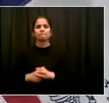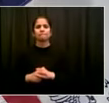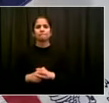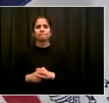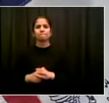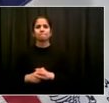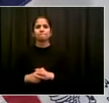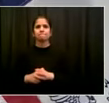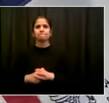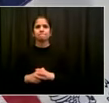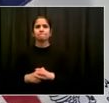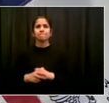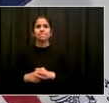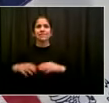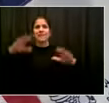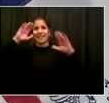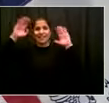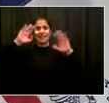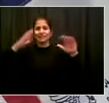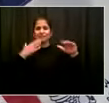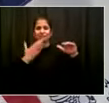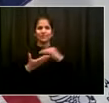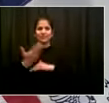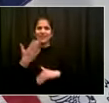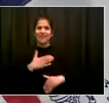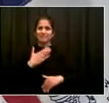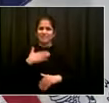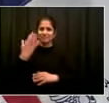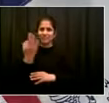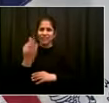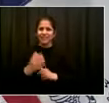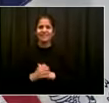Hey, good morning. Happy Friday. Happy Friday, James. How are you?